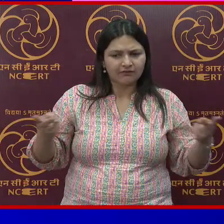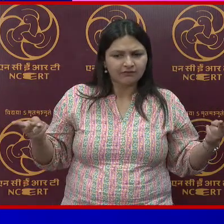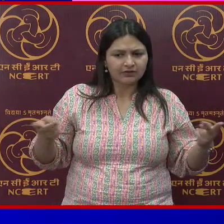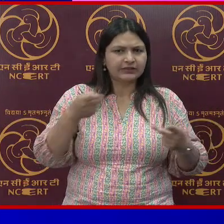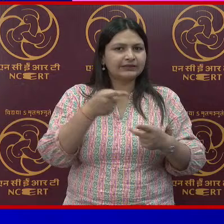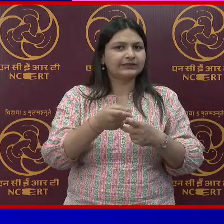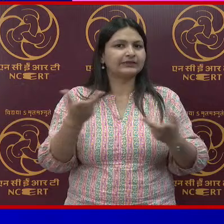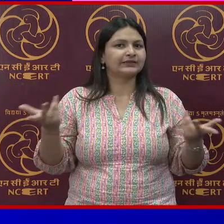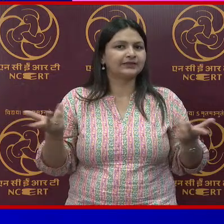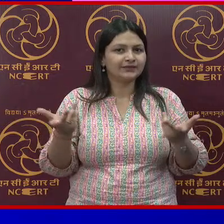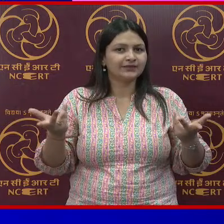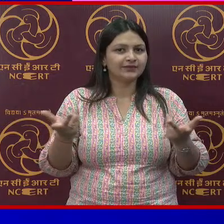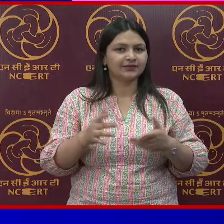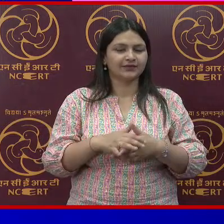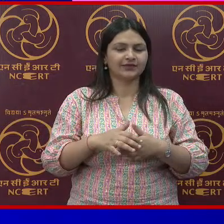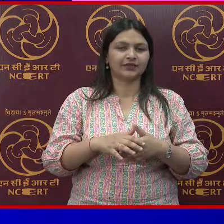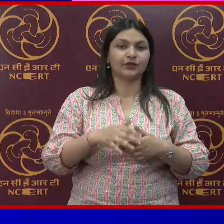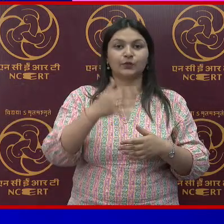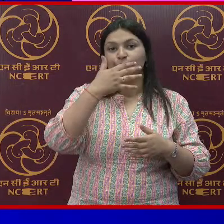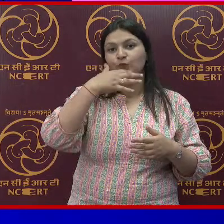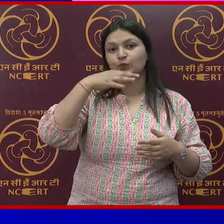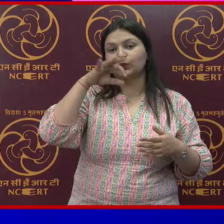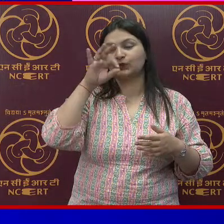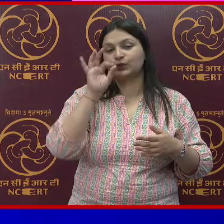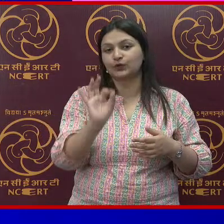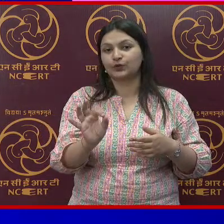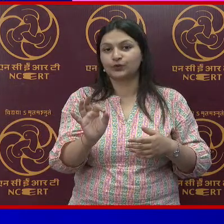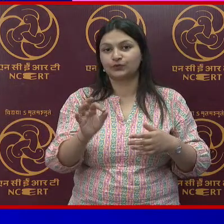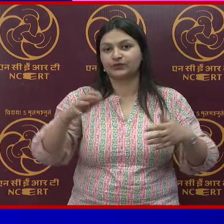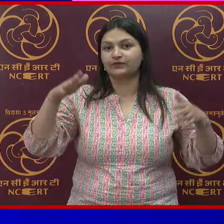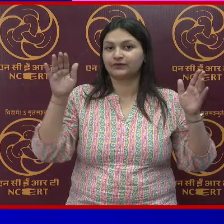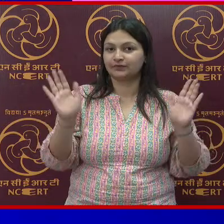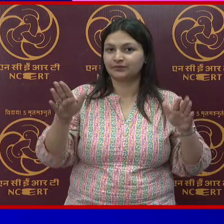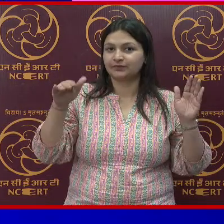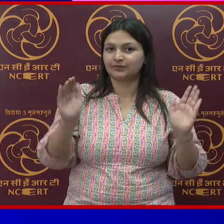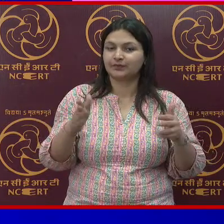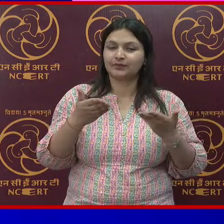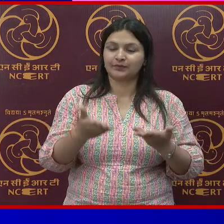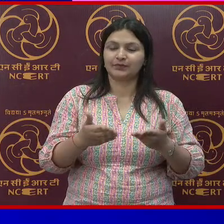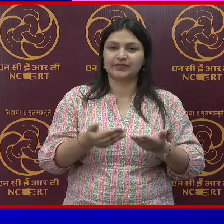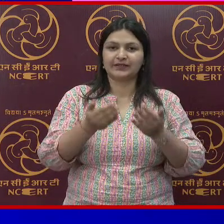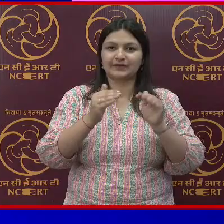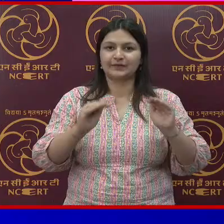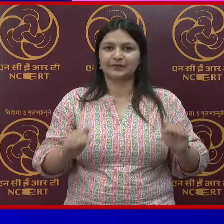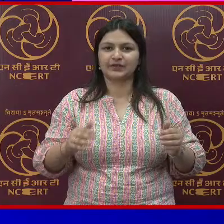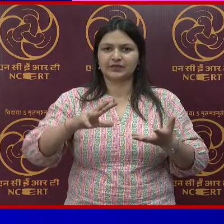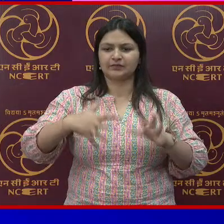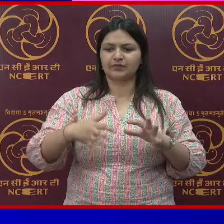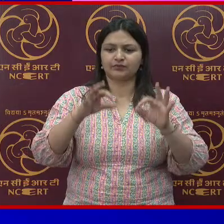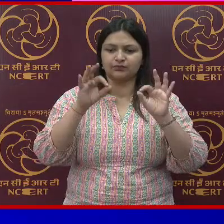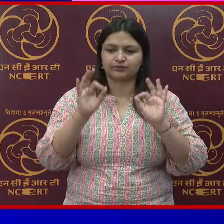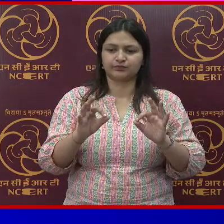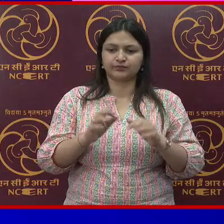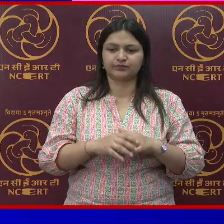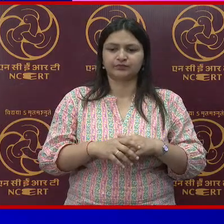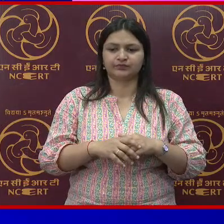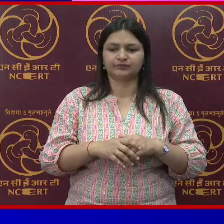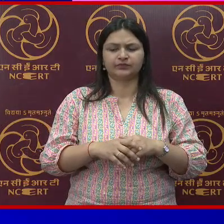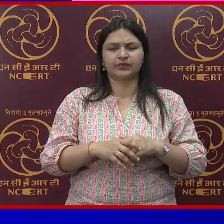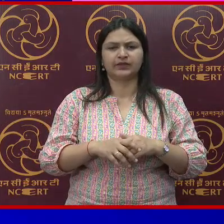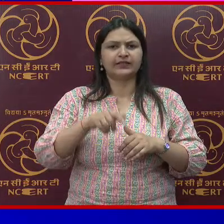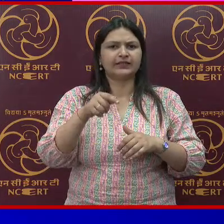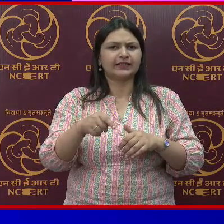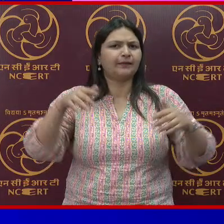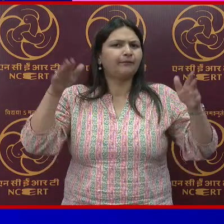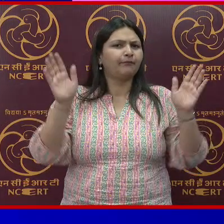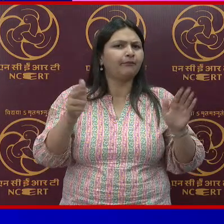bird is this? there? This is a beautiful bird again, and how nicely the child has made this using the palm. And which